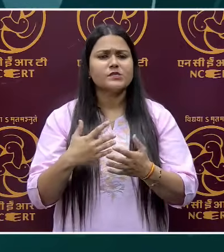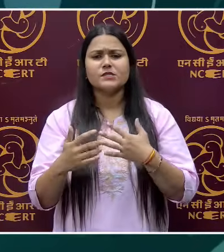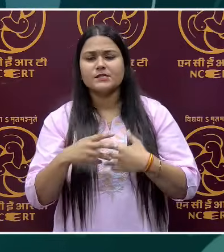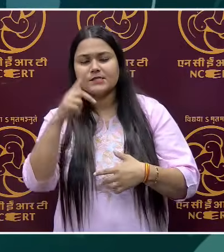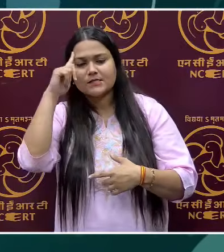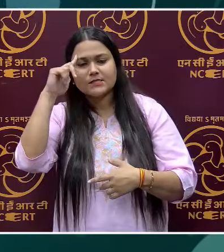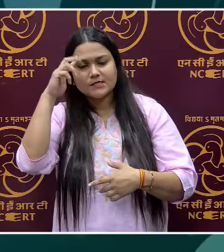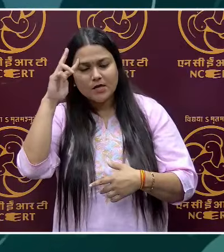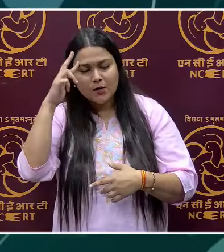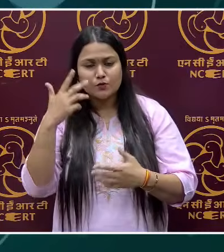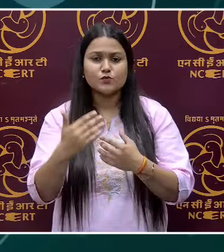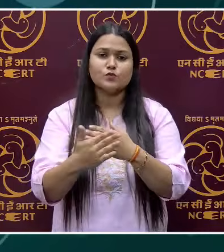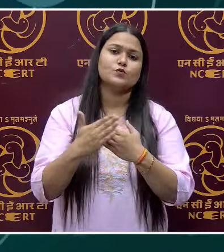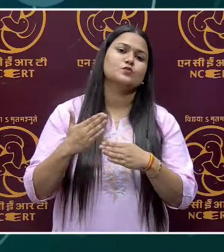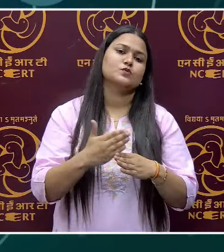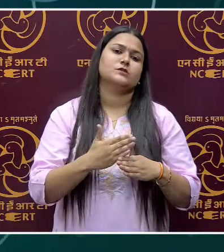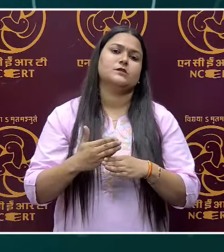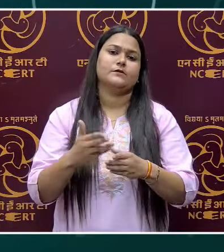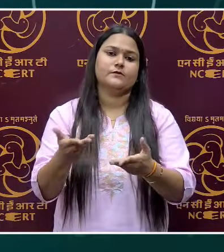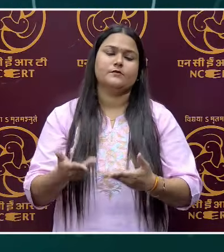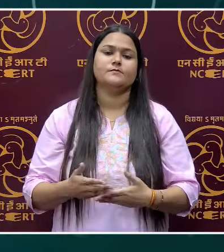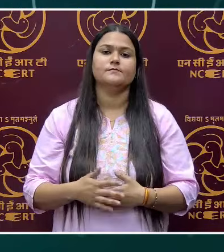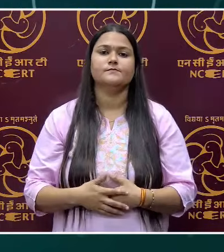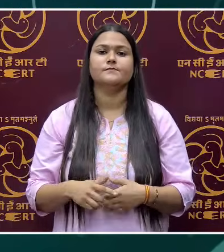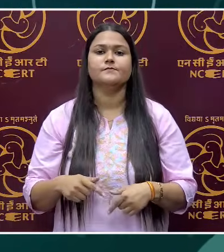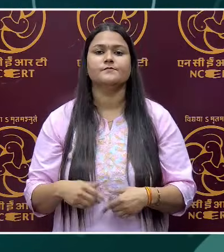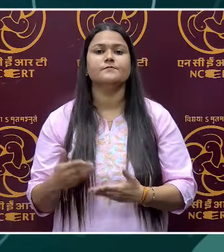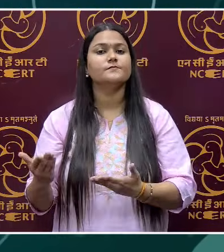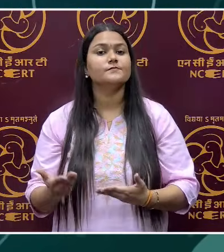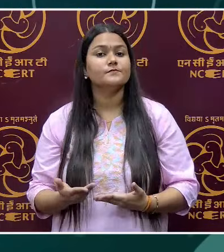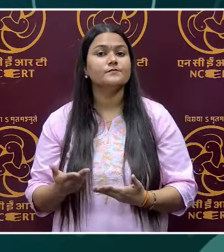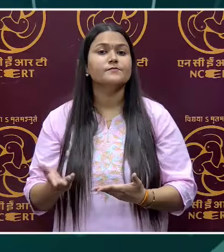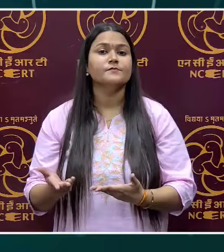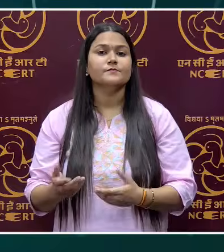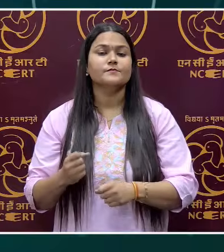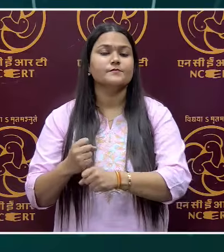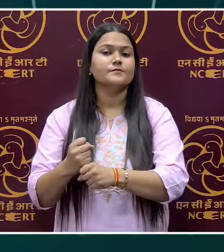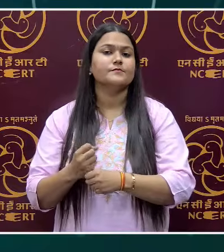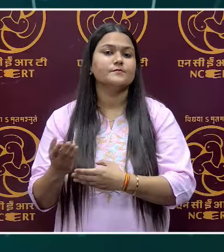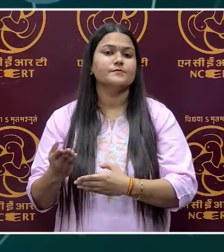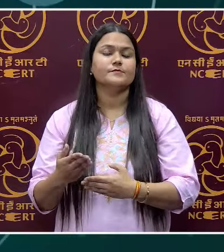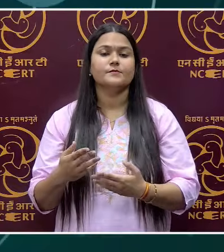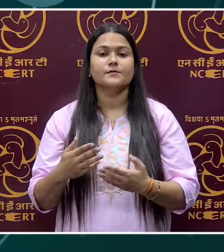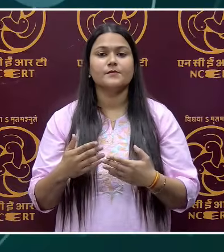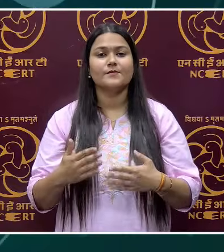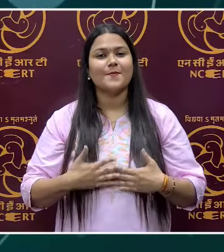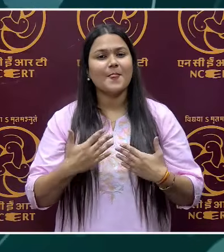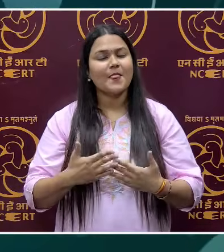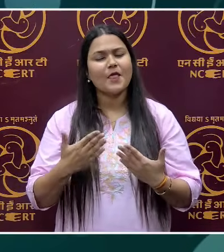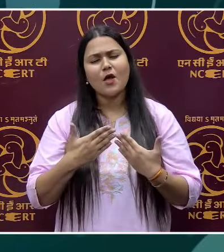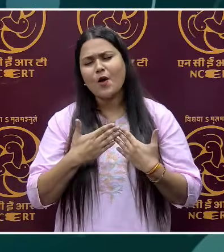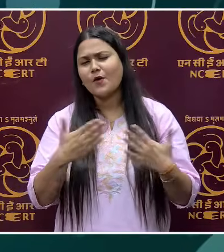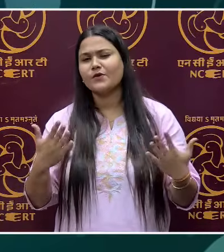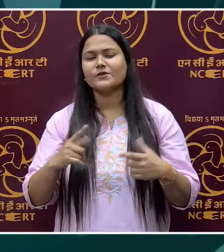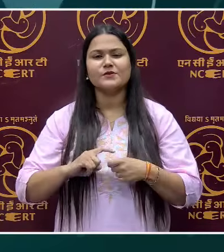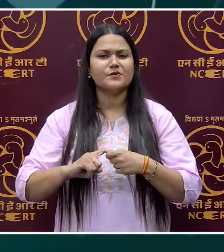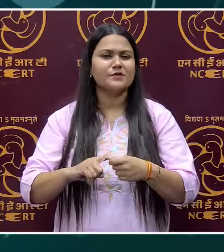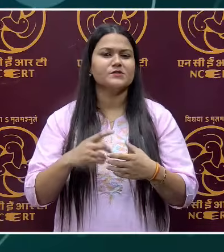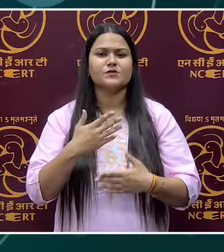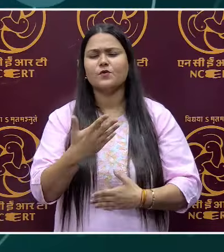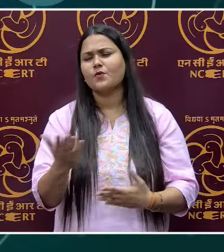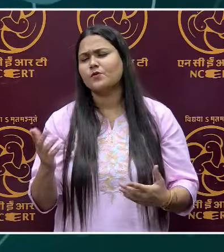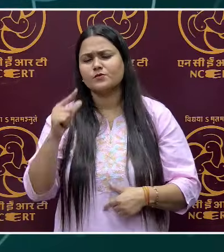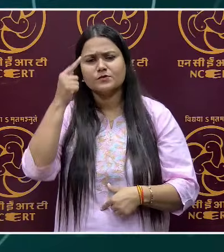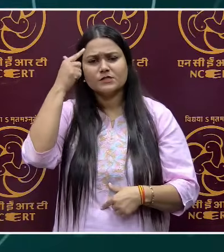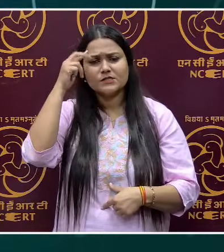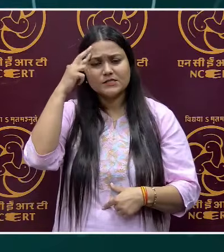till 10:30, we have a guest with us in our studio and he'll be more than happy to answer all your doubts, all your queries. Firstly, let